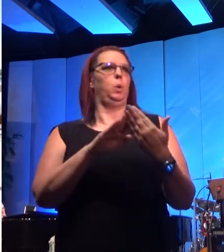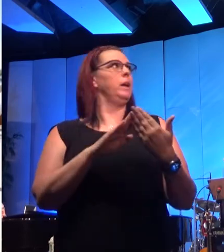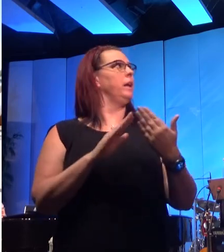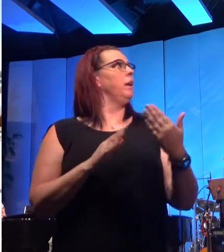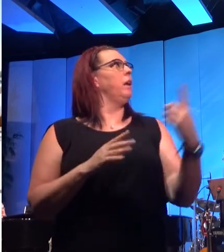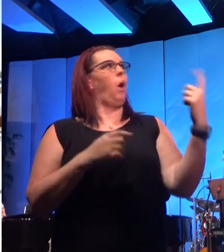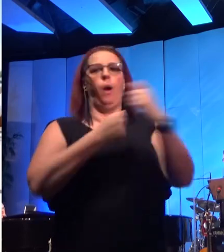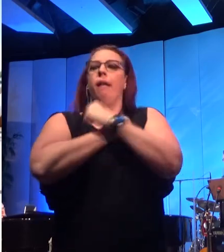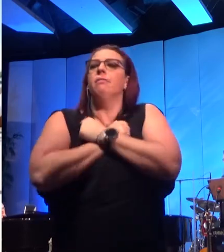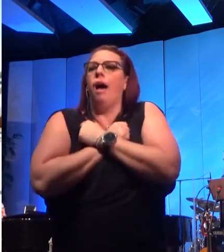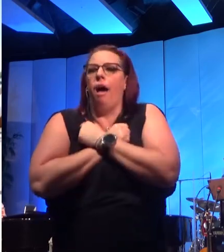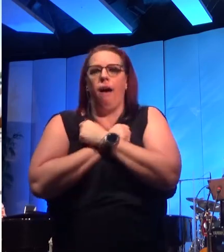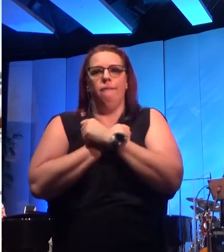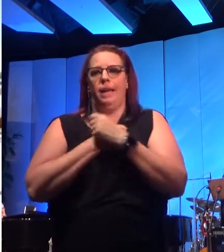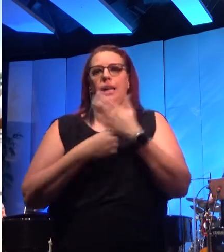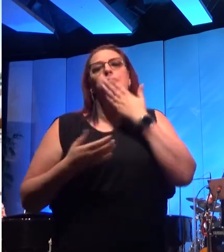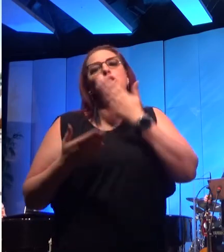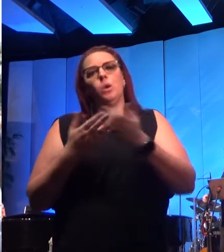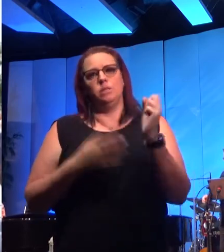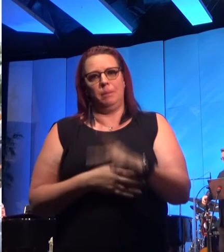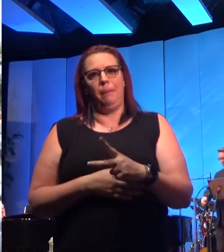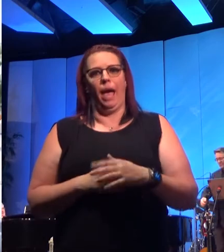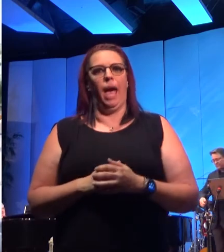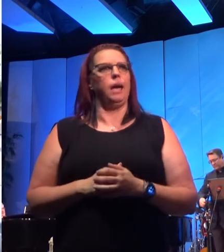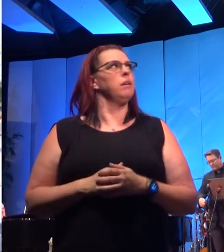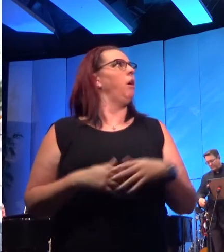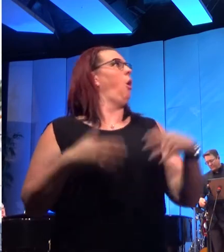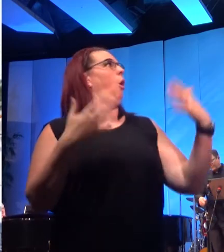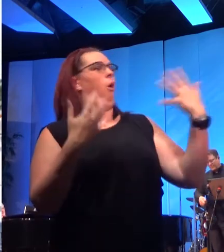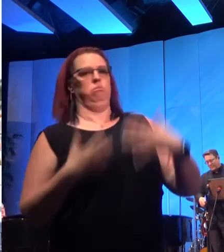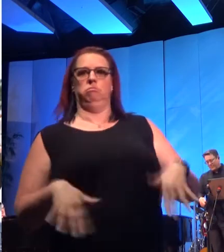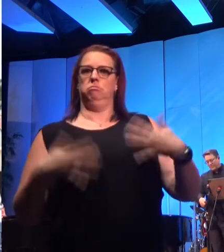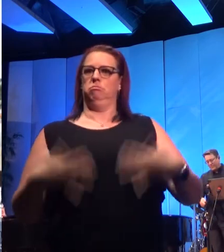It's the best thing ever. It's good to be back. Oh my God, it's